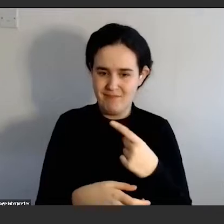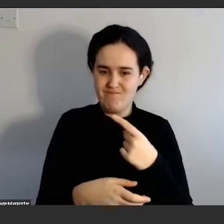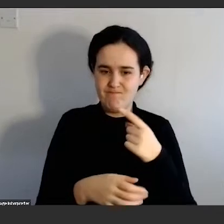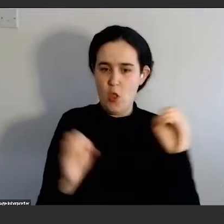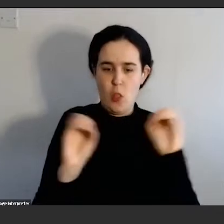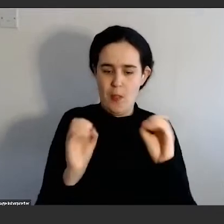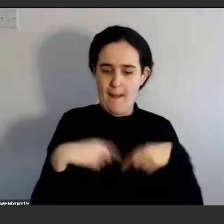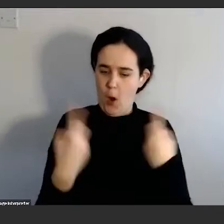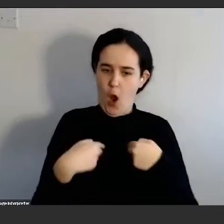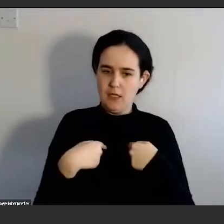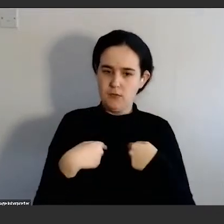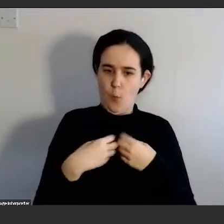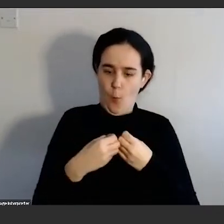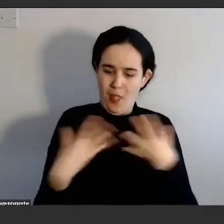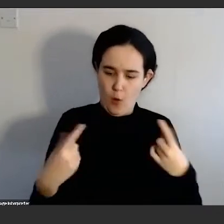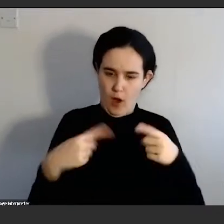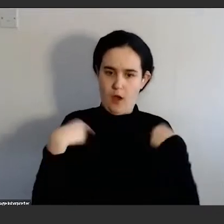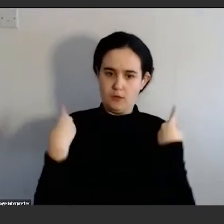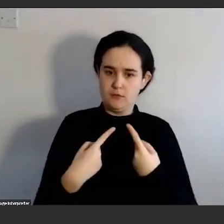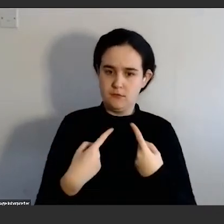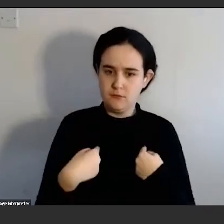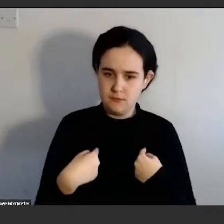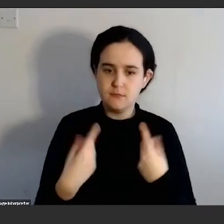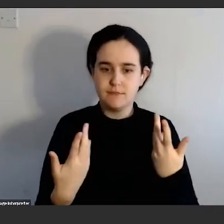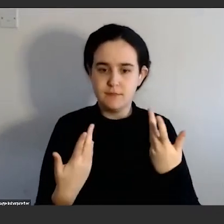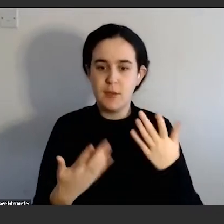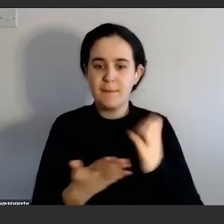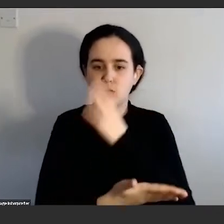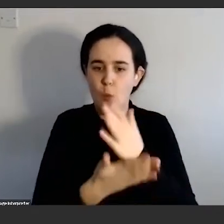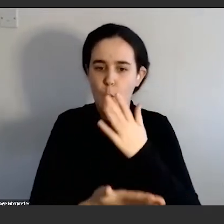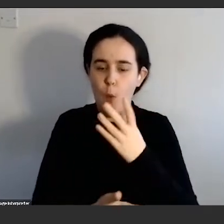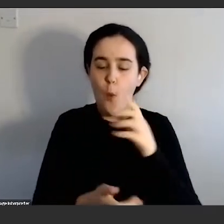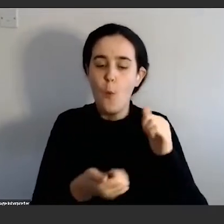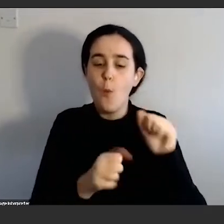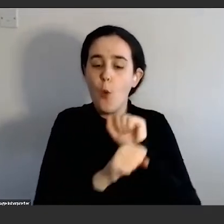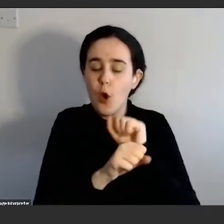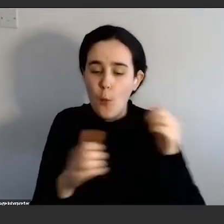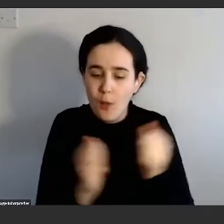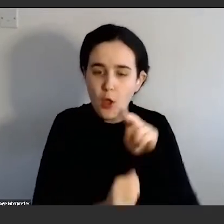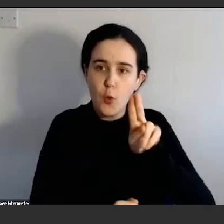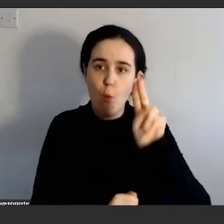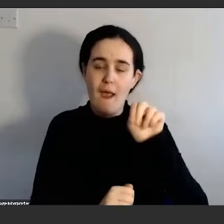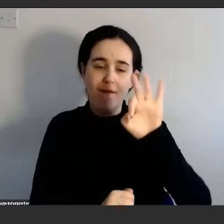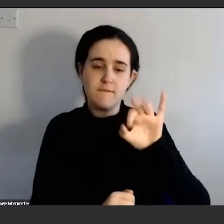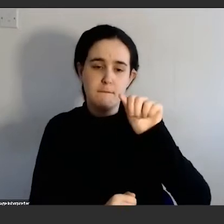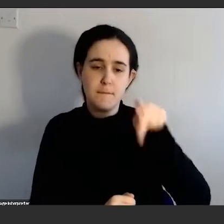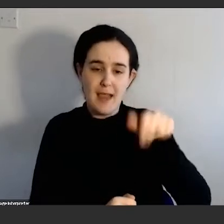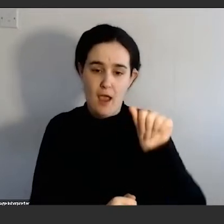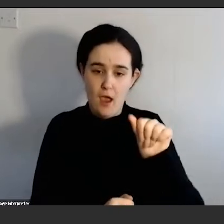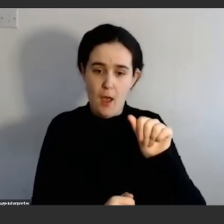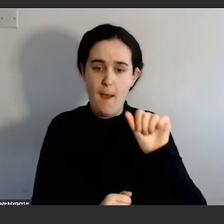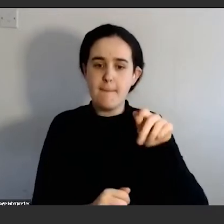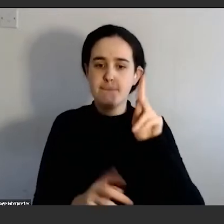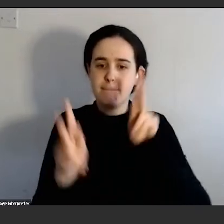disability inclusion. The leadership that we need is there, and they've been participating in the design and